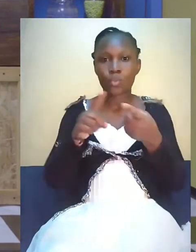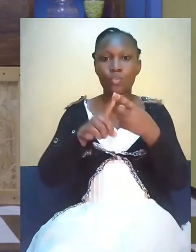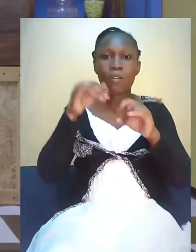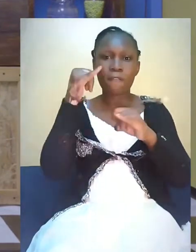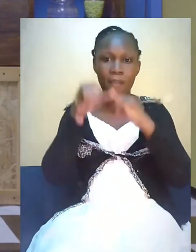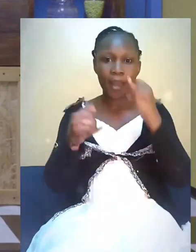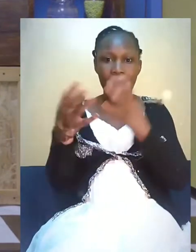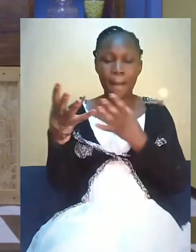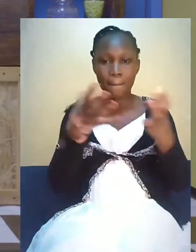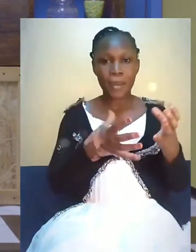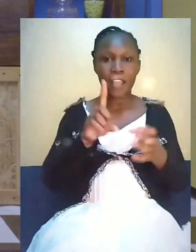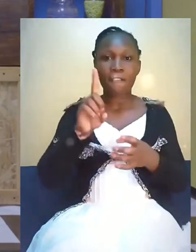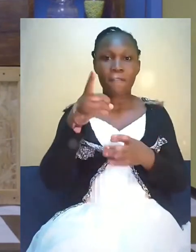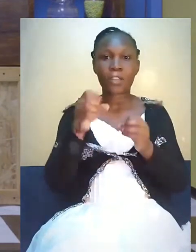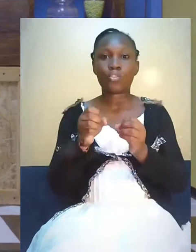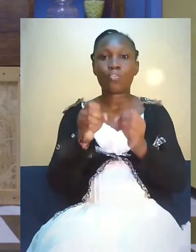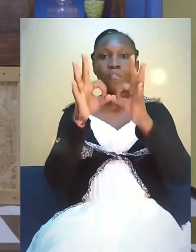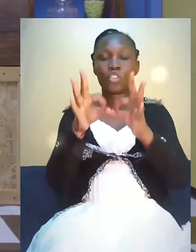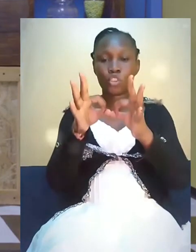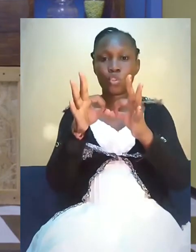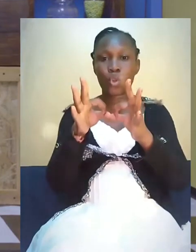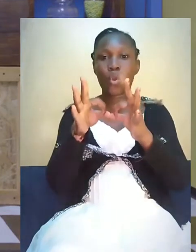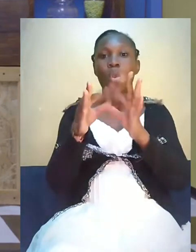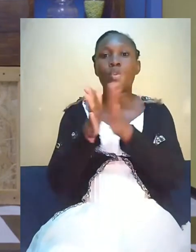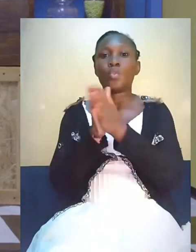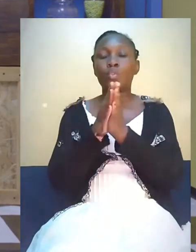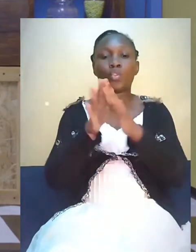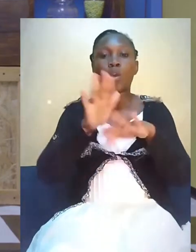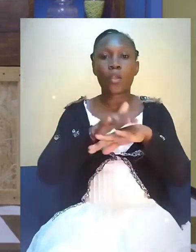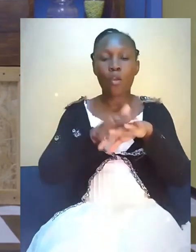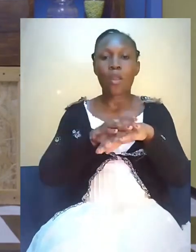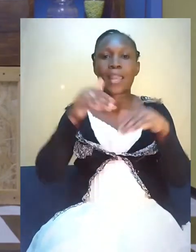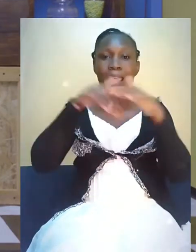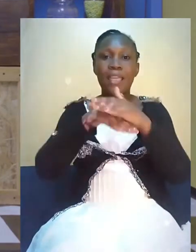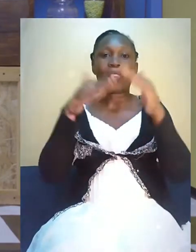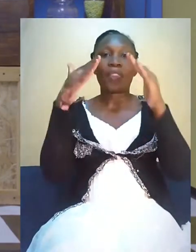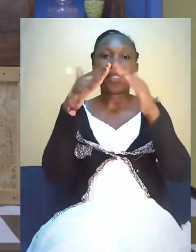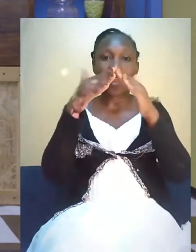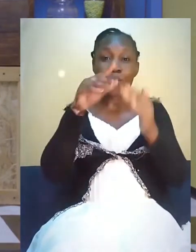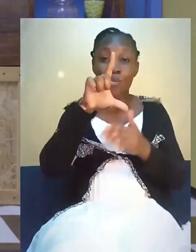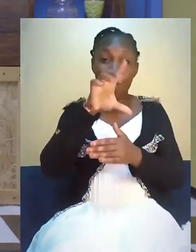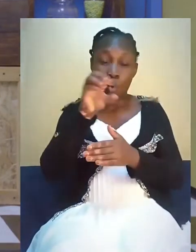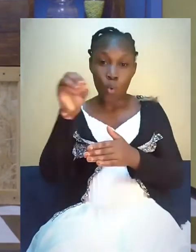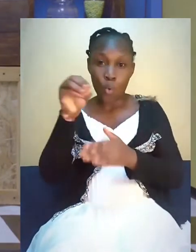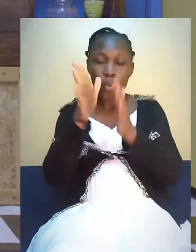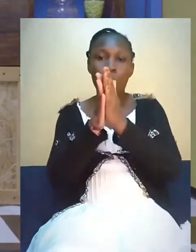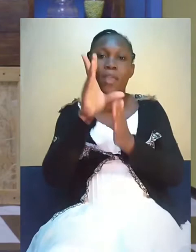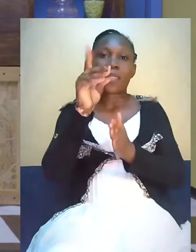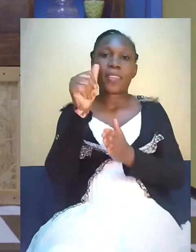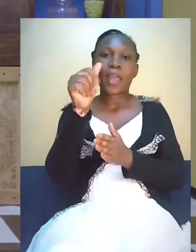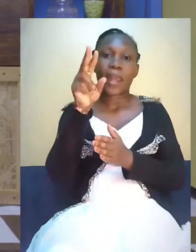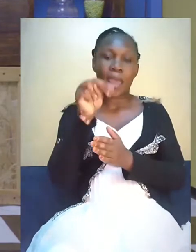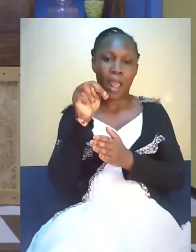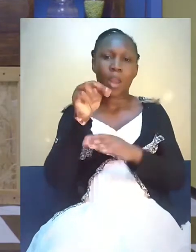the first official episode of In the Loo with Duncan Runyu. And welcome to the official set. Yes, good things take